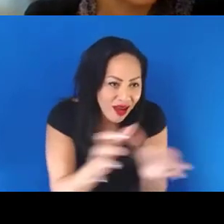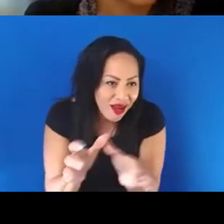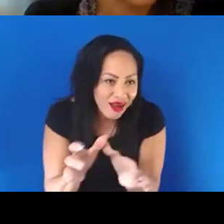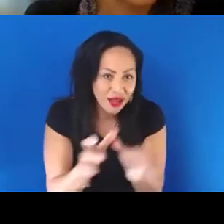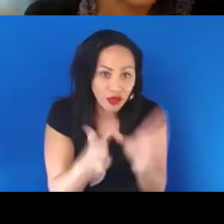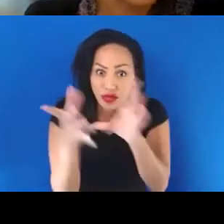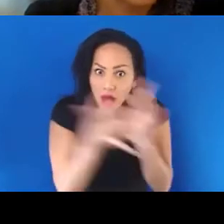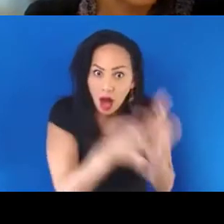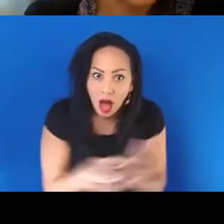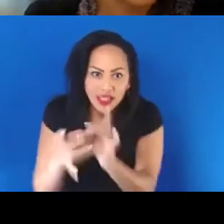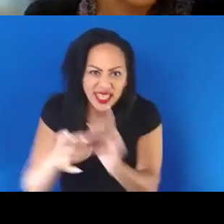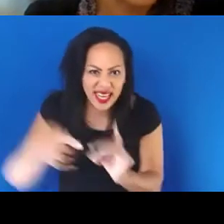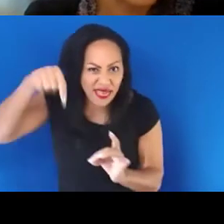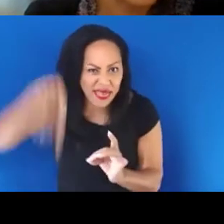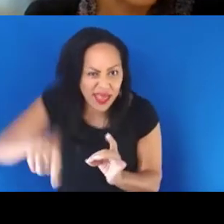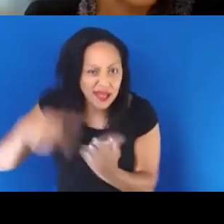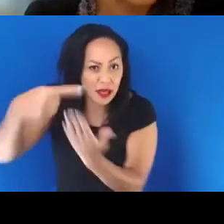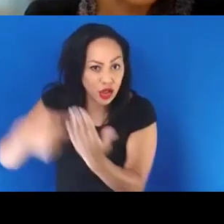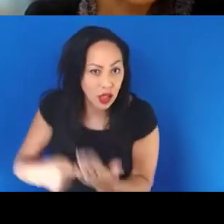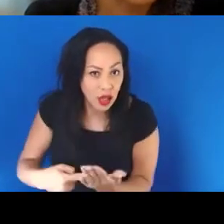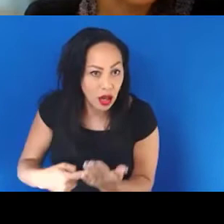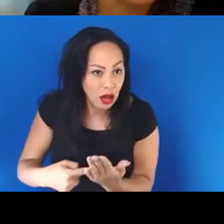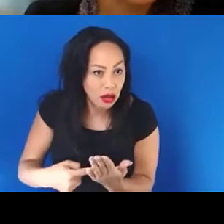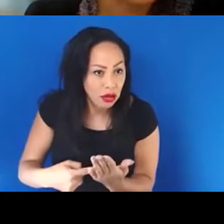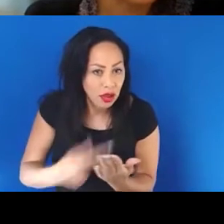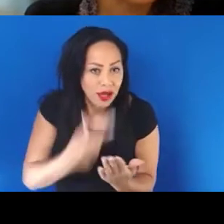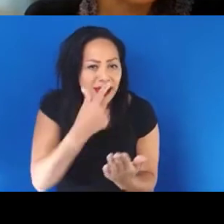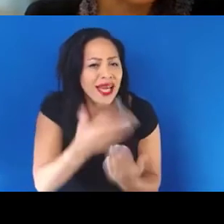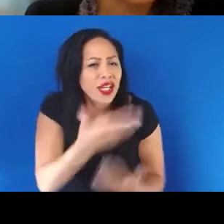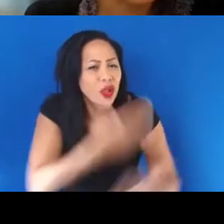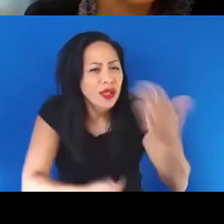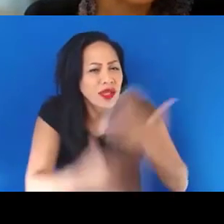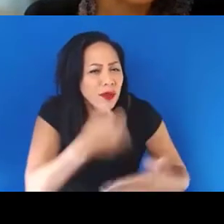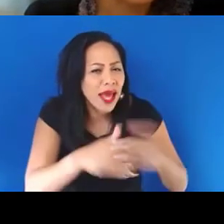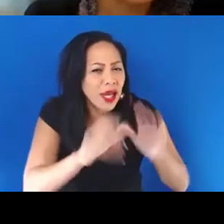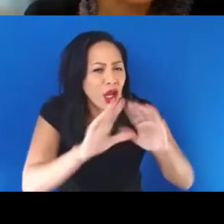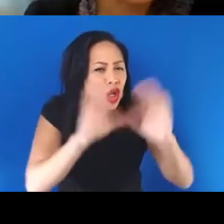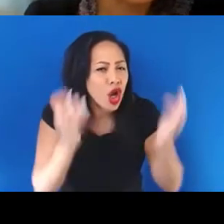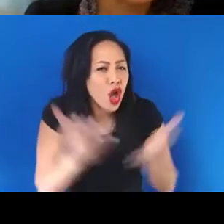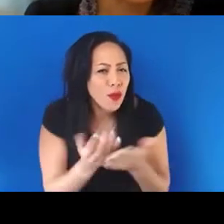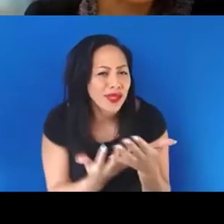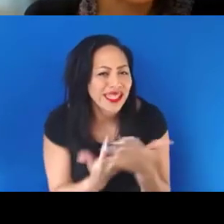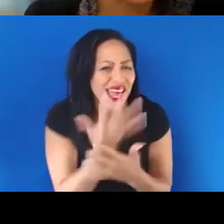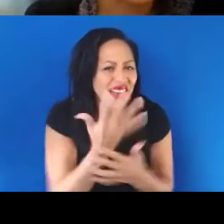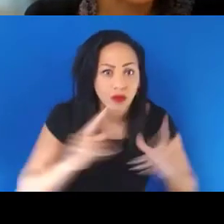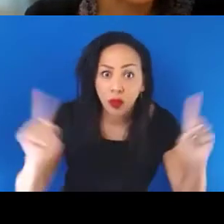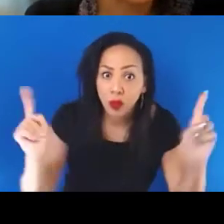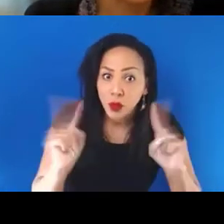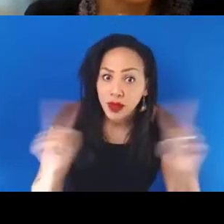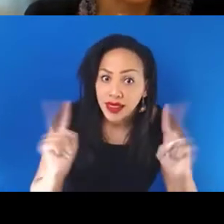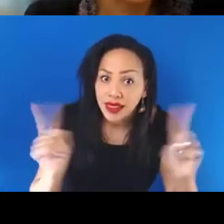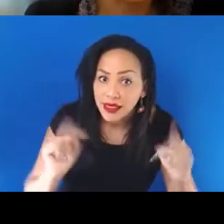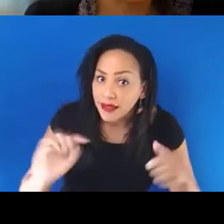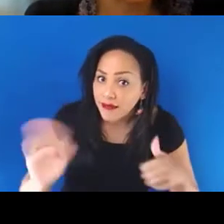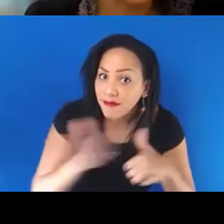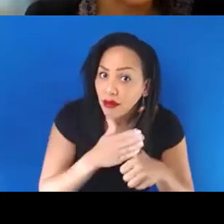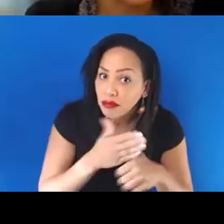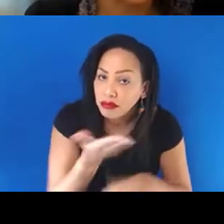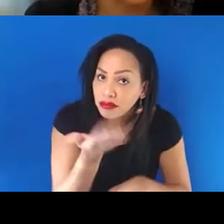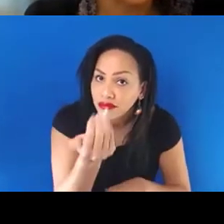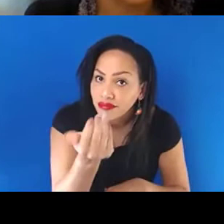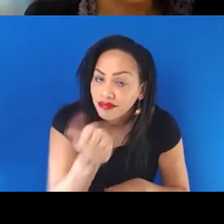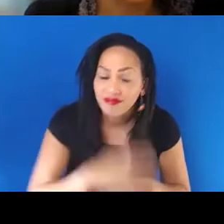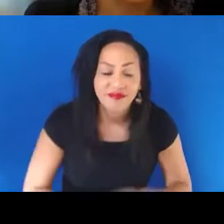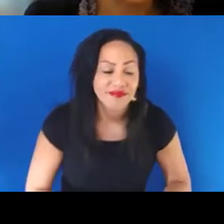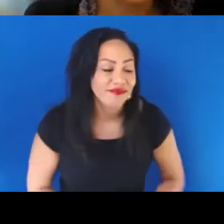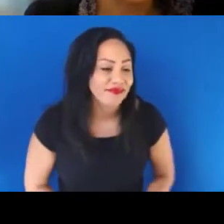agenda. But maybe you can start by telling us what Global Dev is, first of all. Thank you. Yeah,